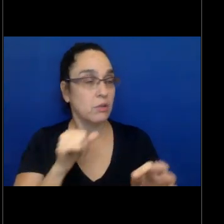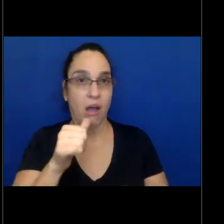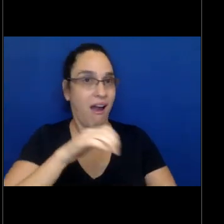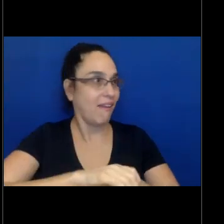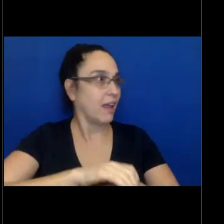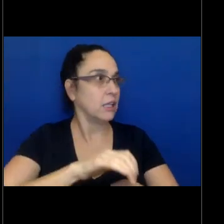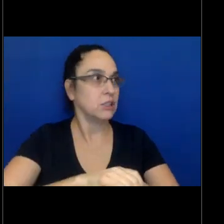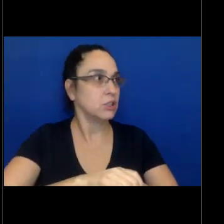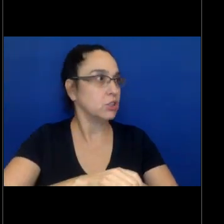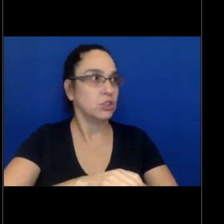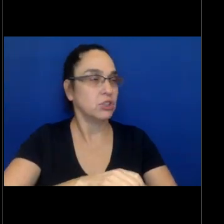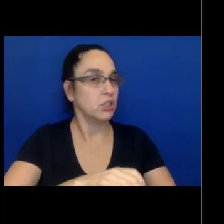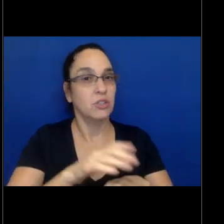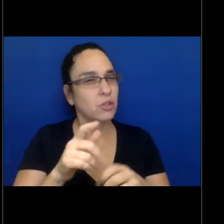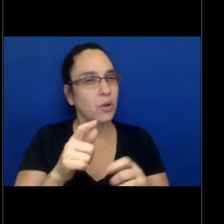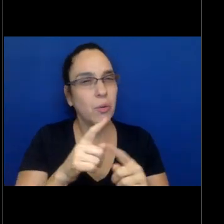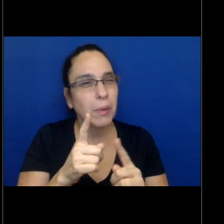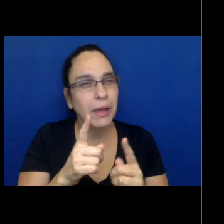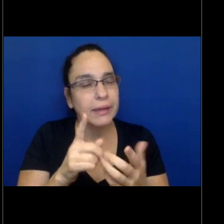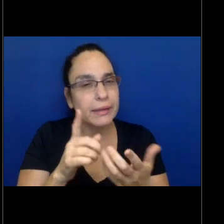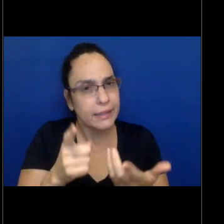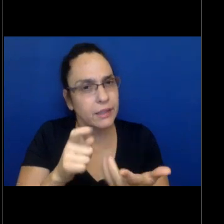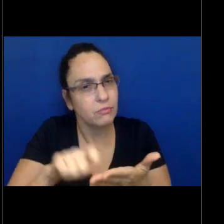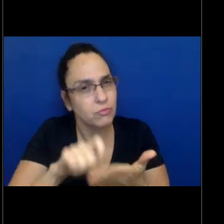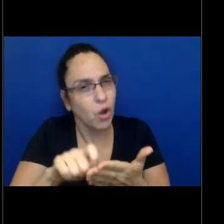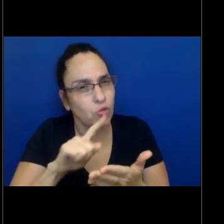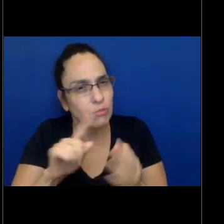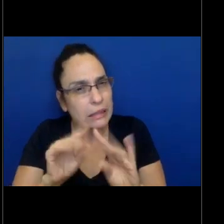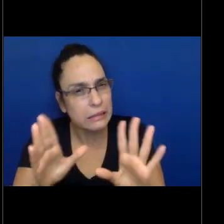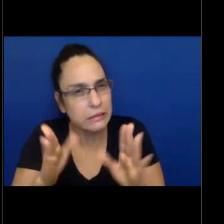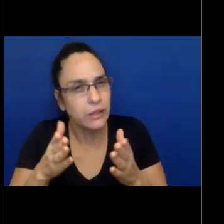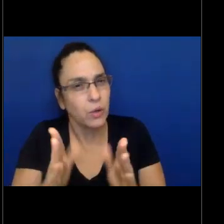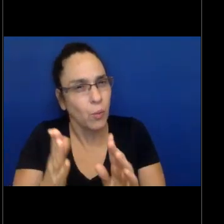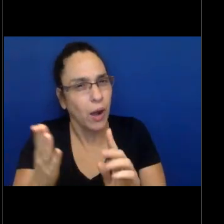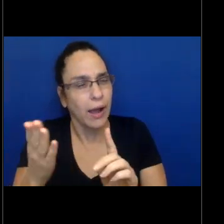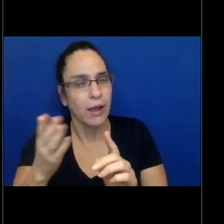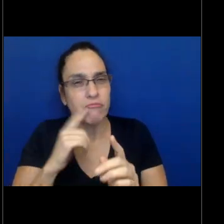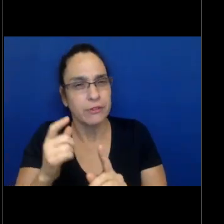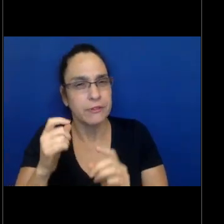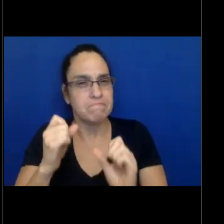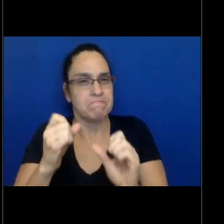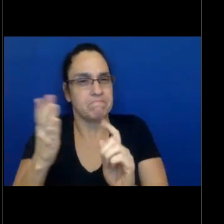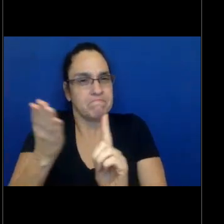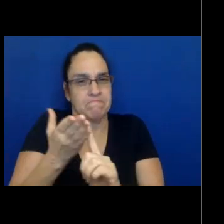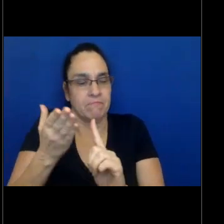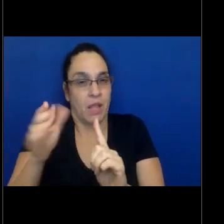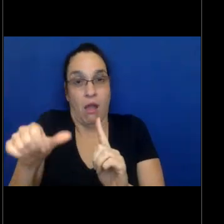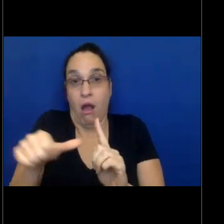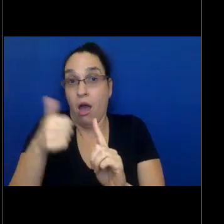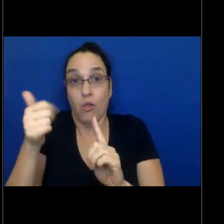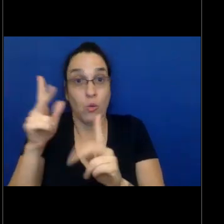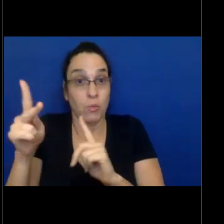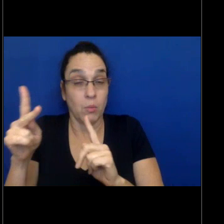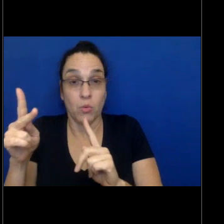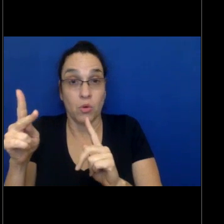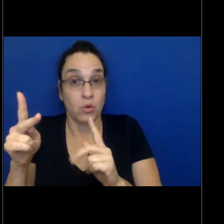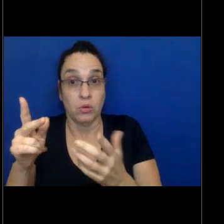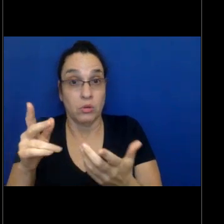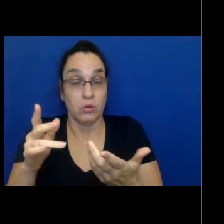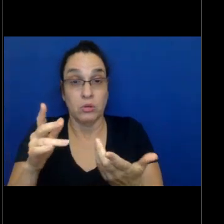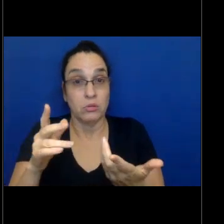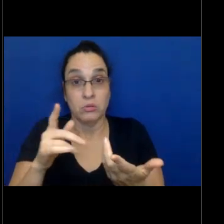accessible way, but always very persuasive. And so some of his writings could be read by anyone, including undergraduates with no linguistics background.